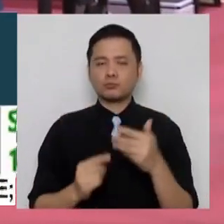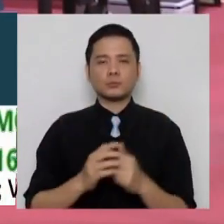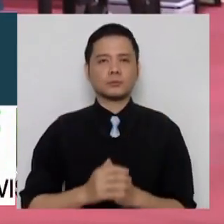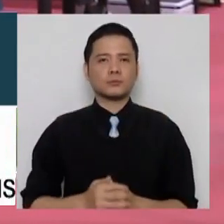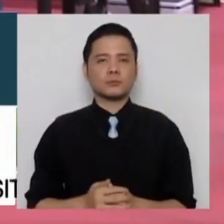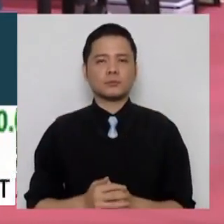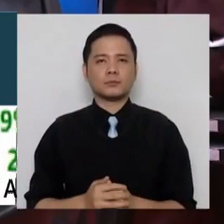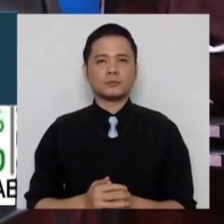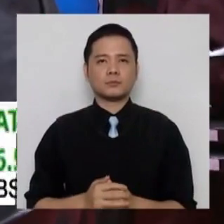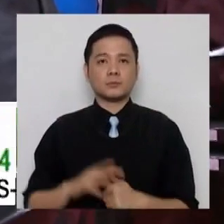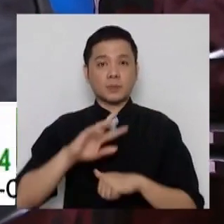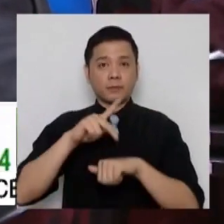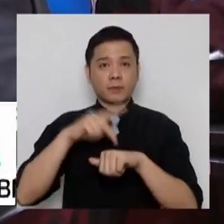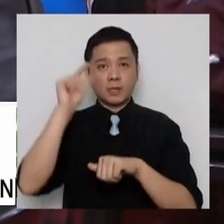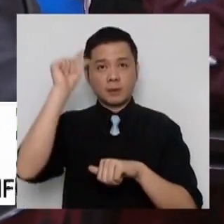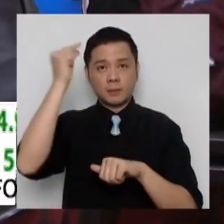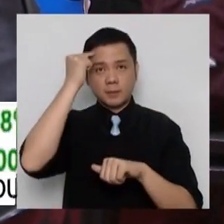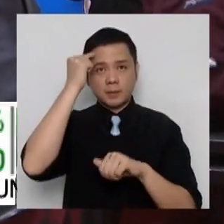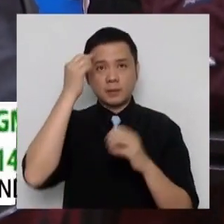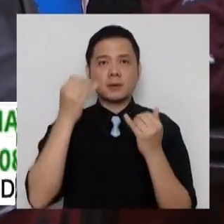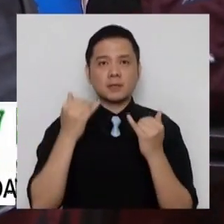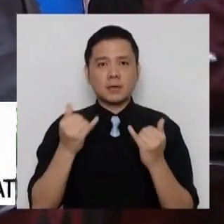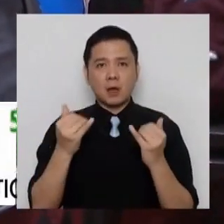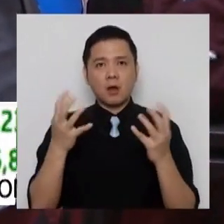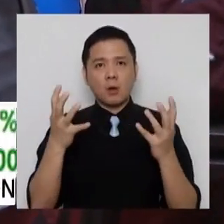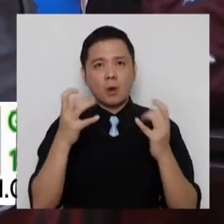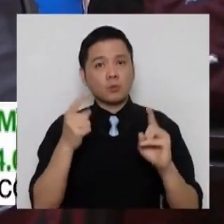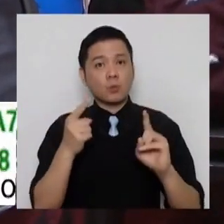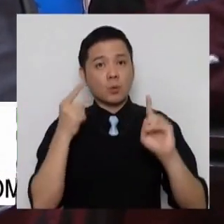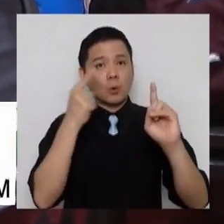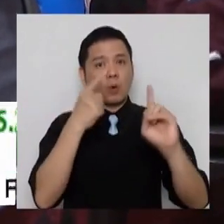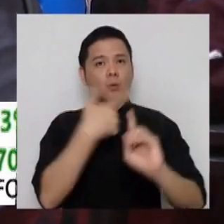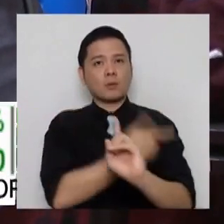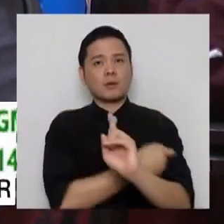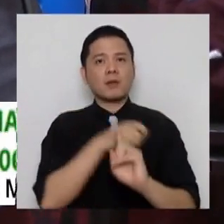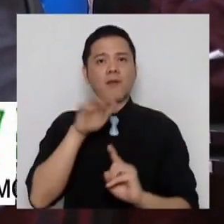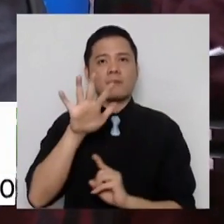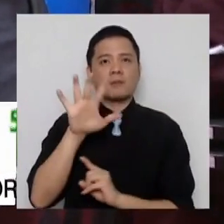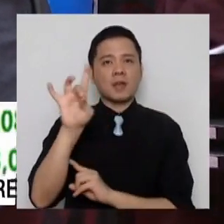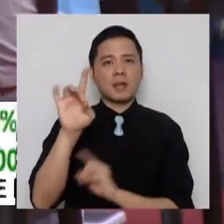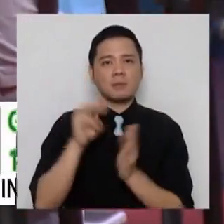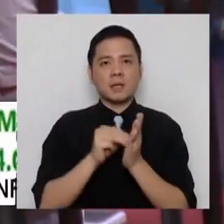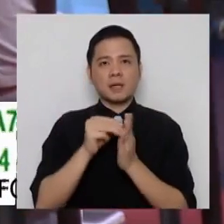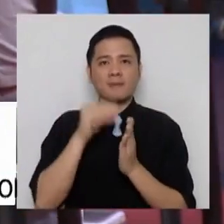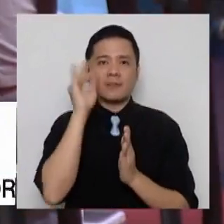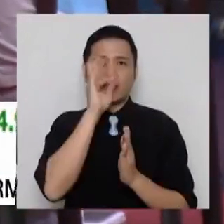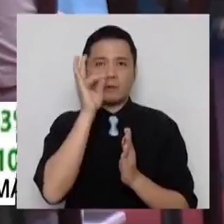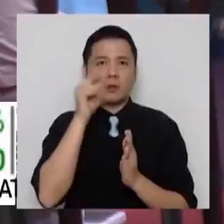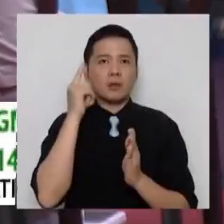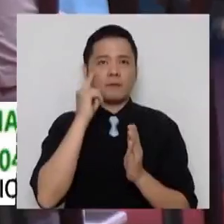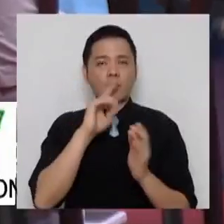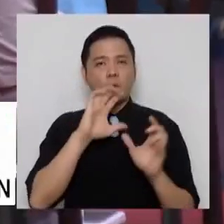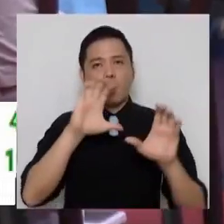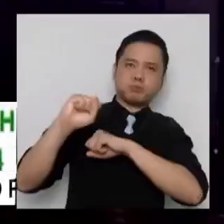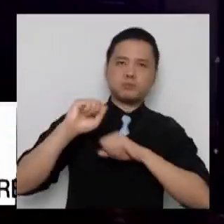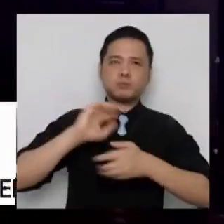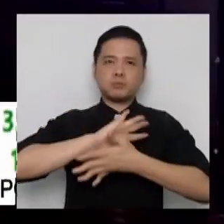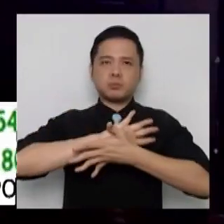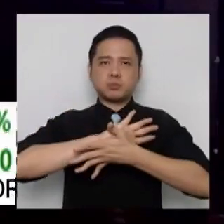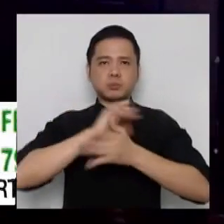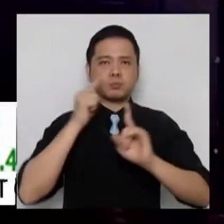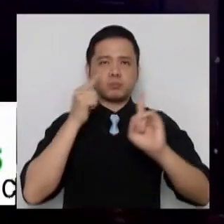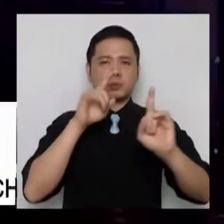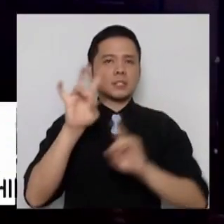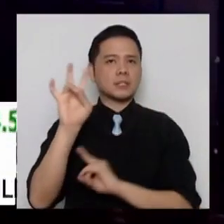The Philippine government is looking to inoculate 58 million Filipinos this year to achieve herd immunity.